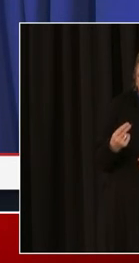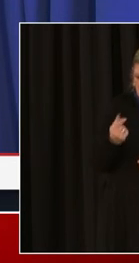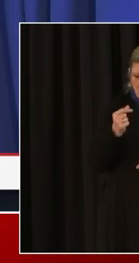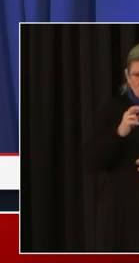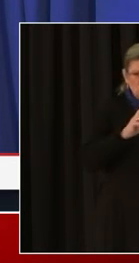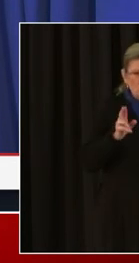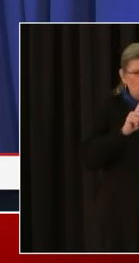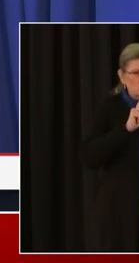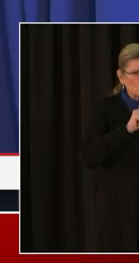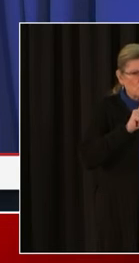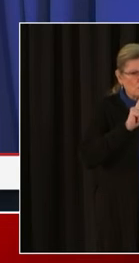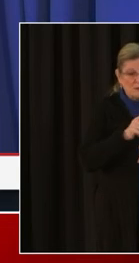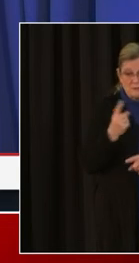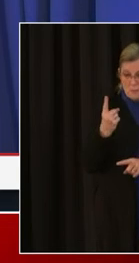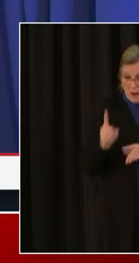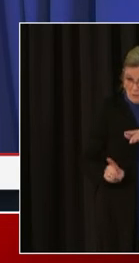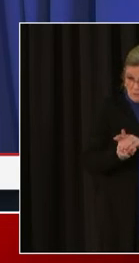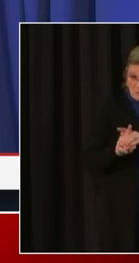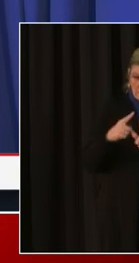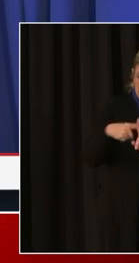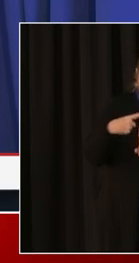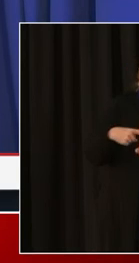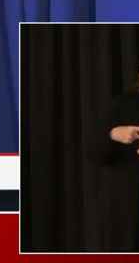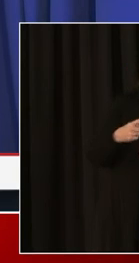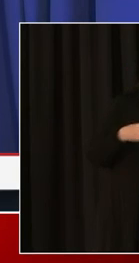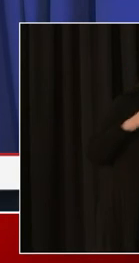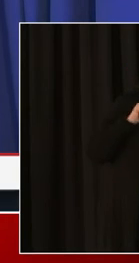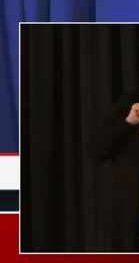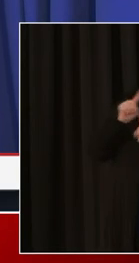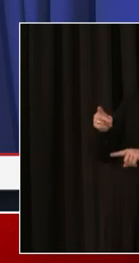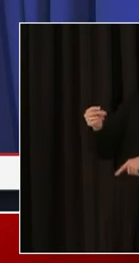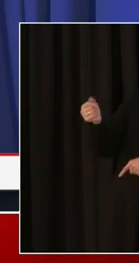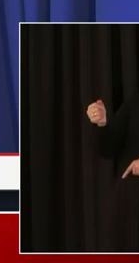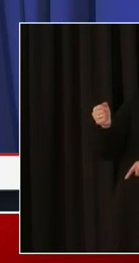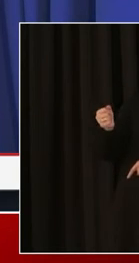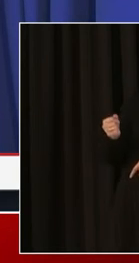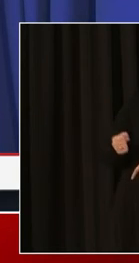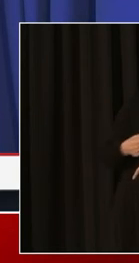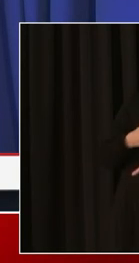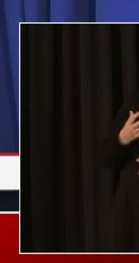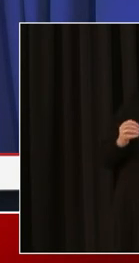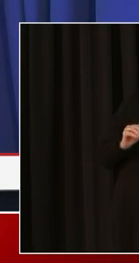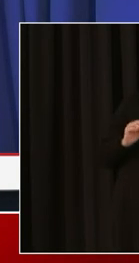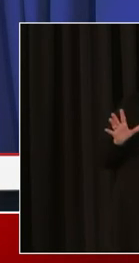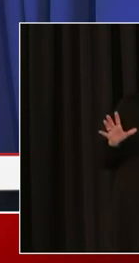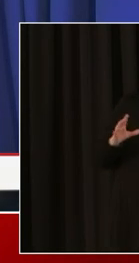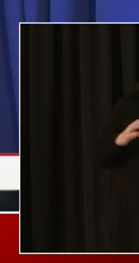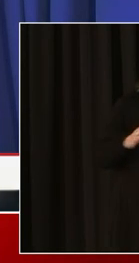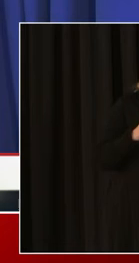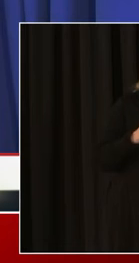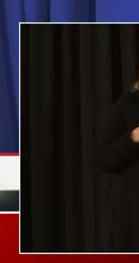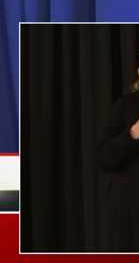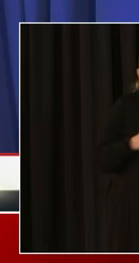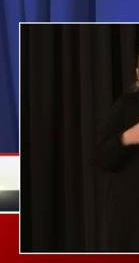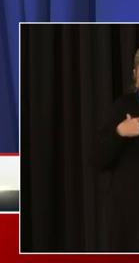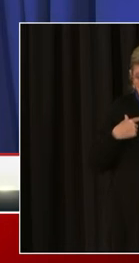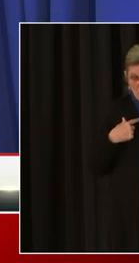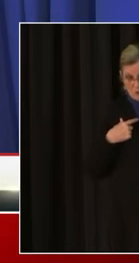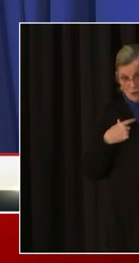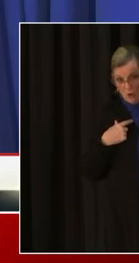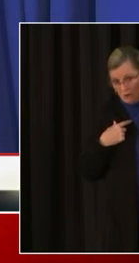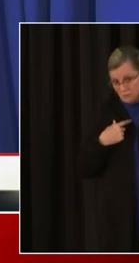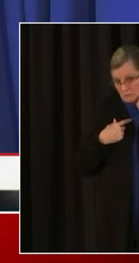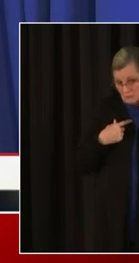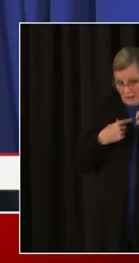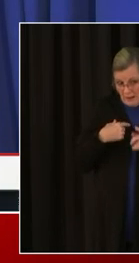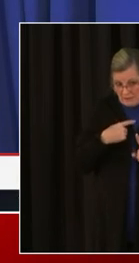result. And also want to remind you that we are operating with great transparency, so anytime that we have knowledge around a positive